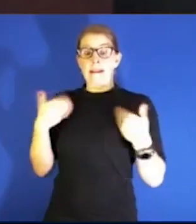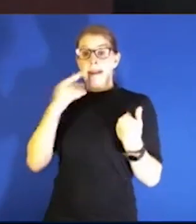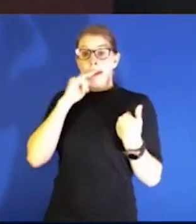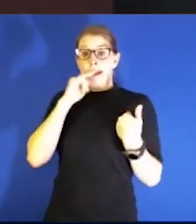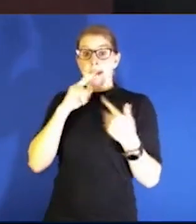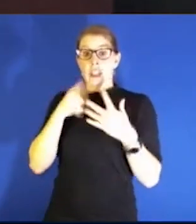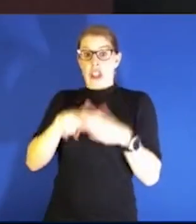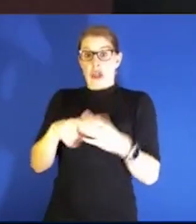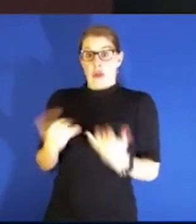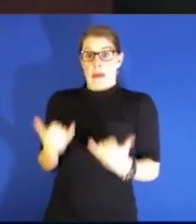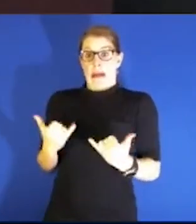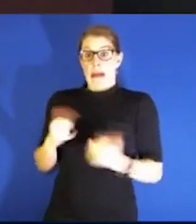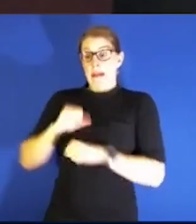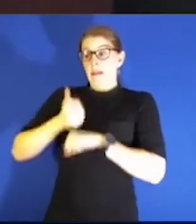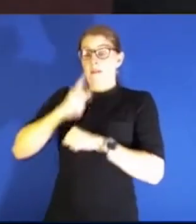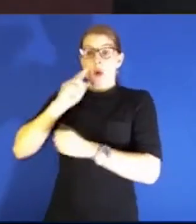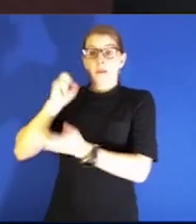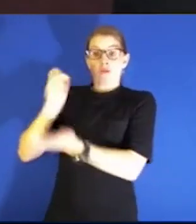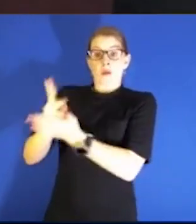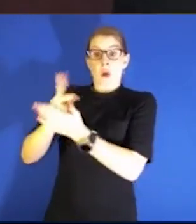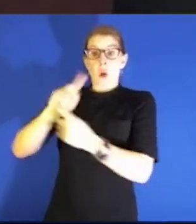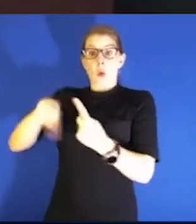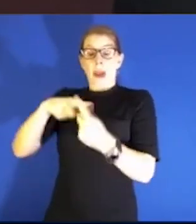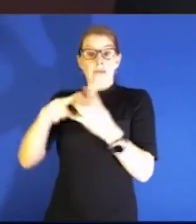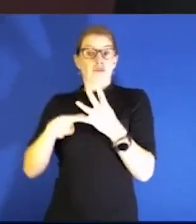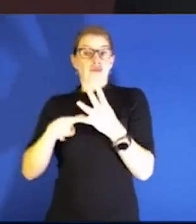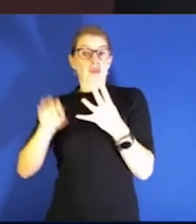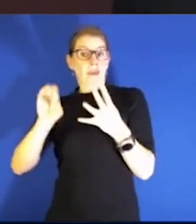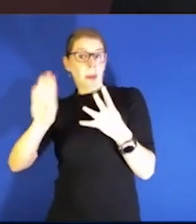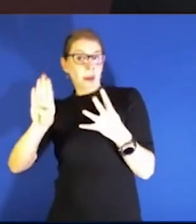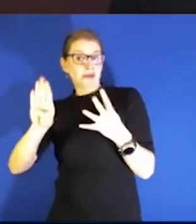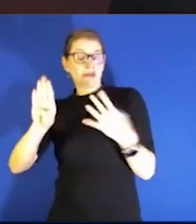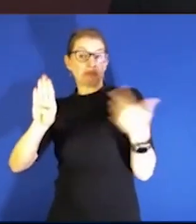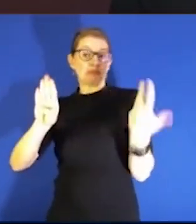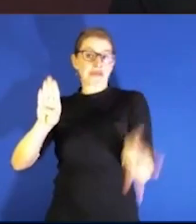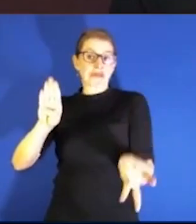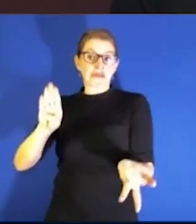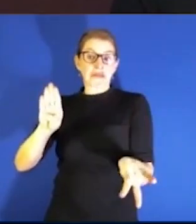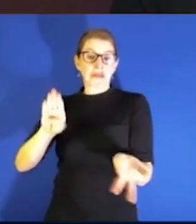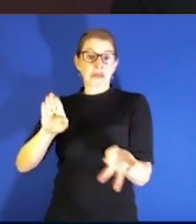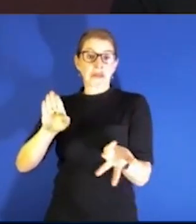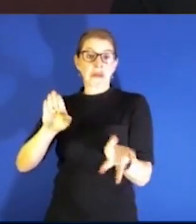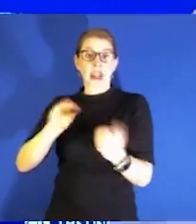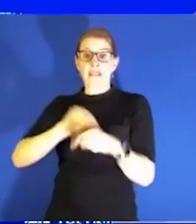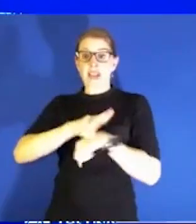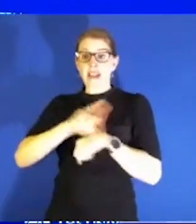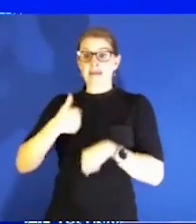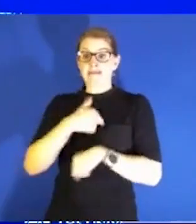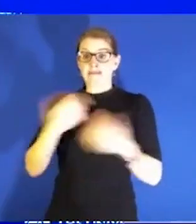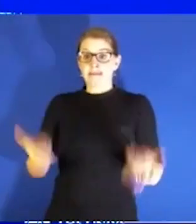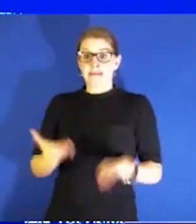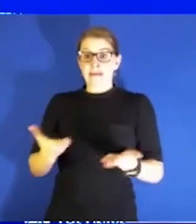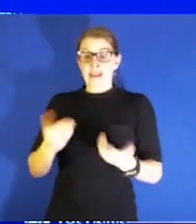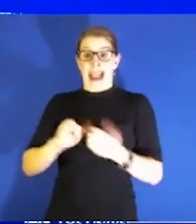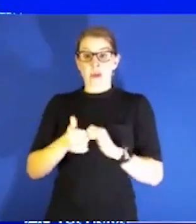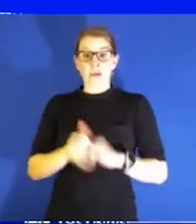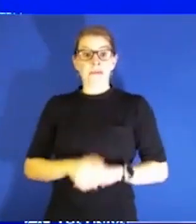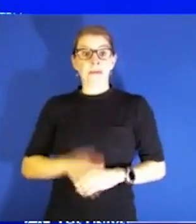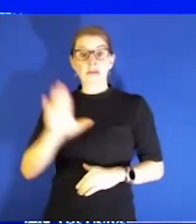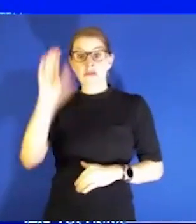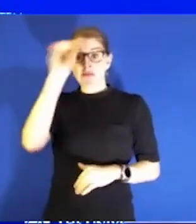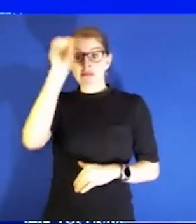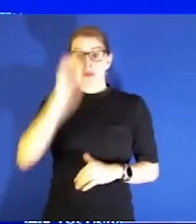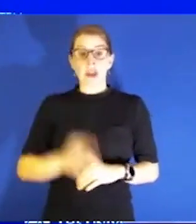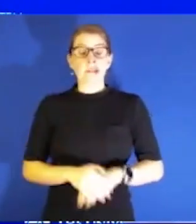today, setting up for approval maybe by the end of February. What kind of difference would that make in our current situation, in your opinion? Yeah, I